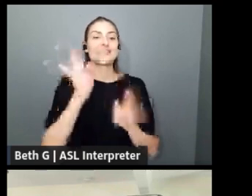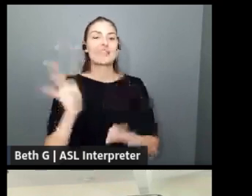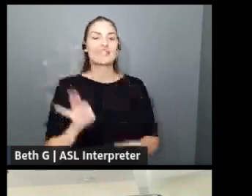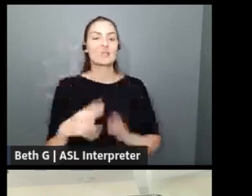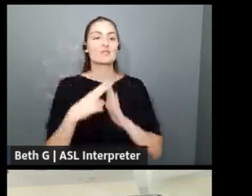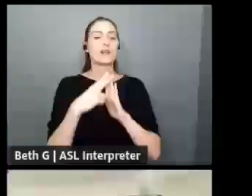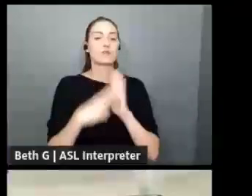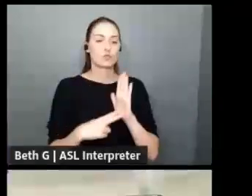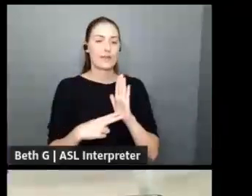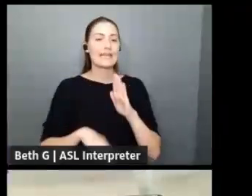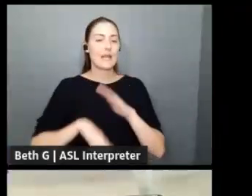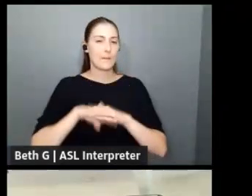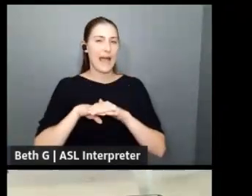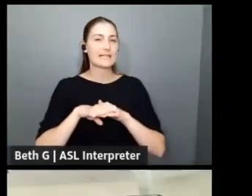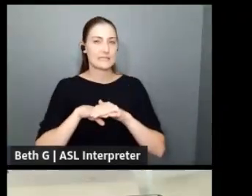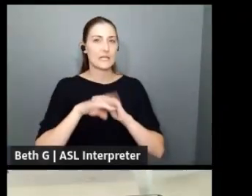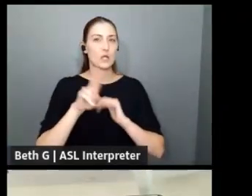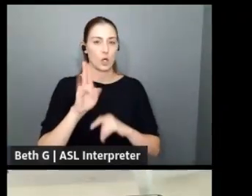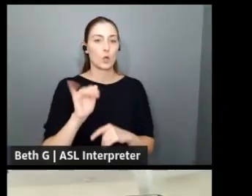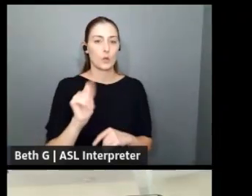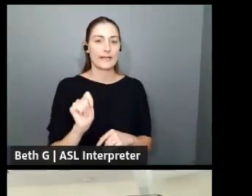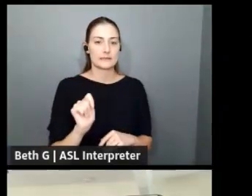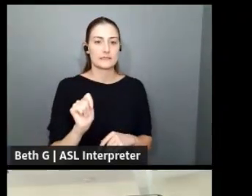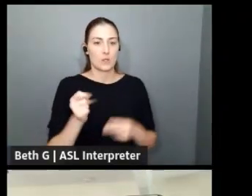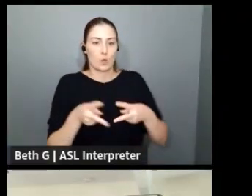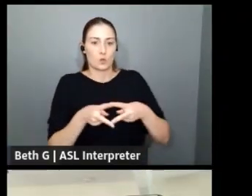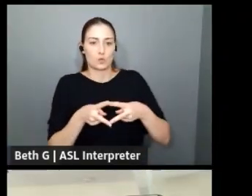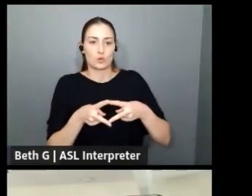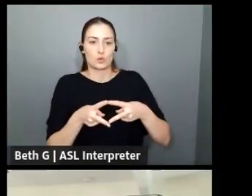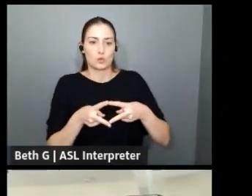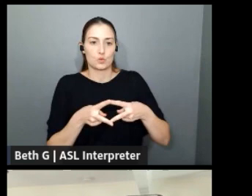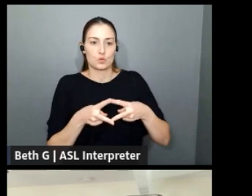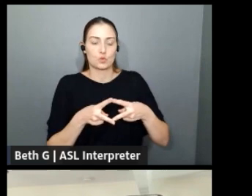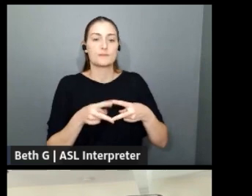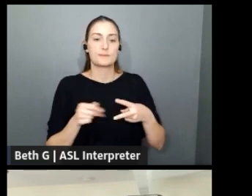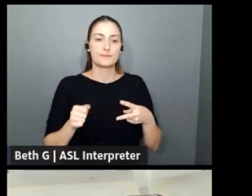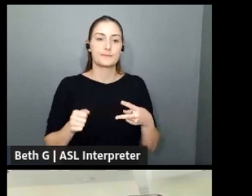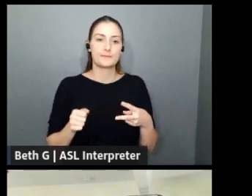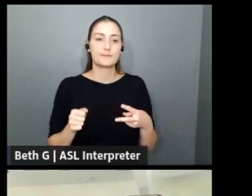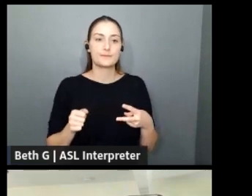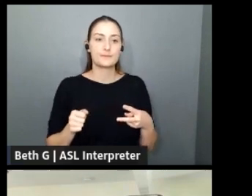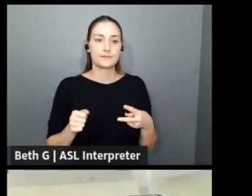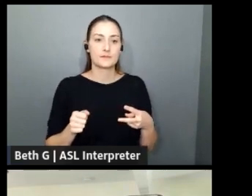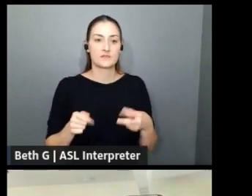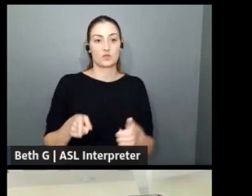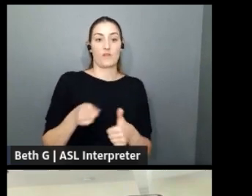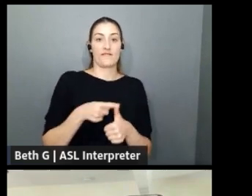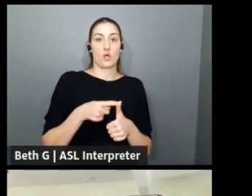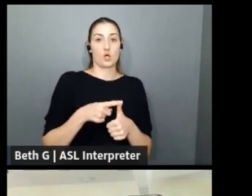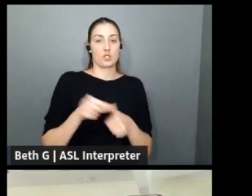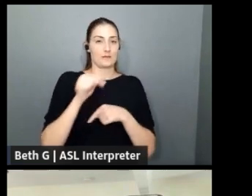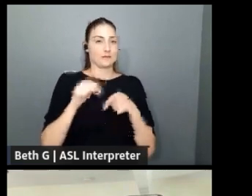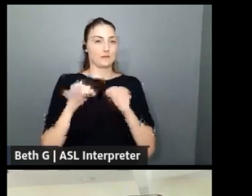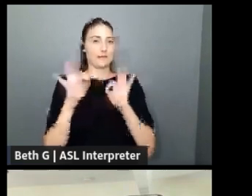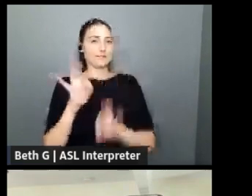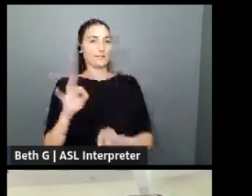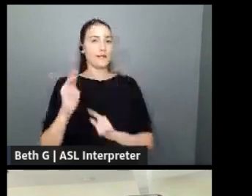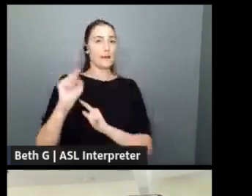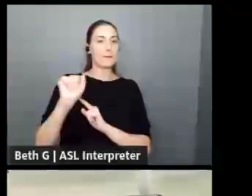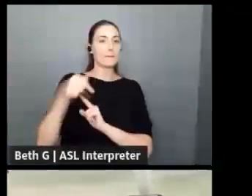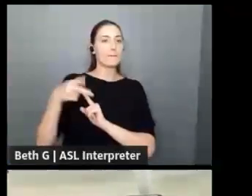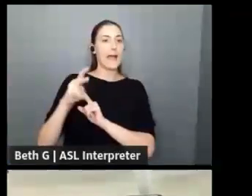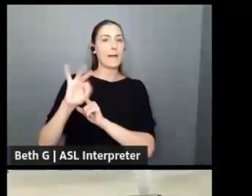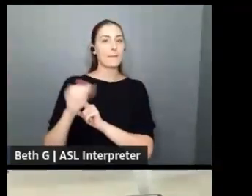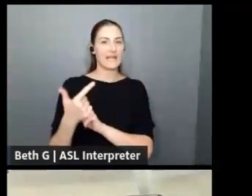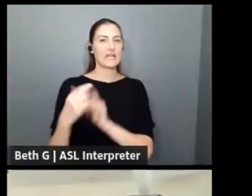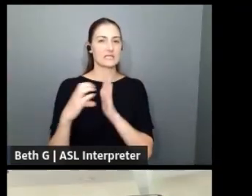capacity units. So these two properties here. So let me first explain the mapping section here. So